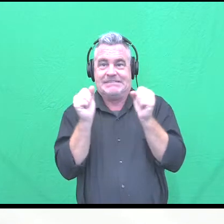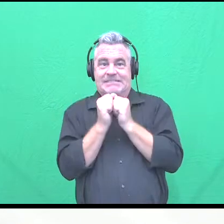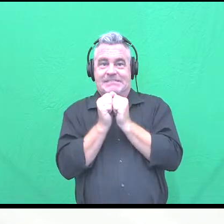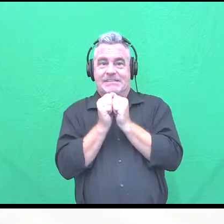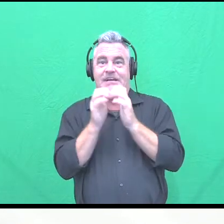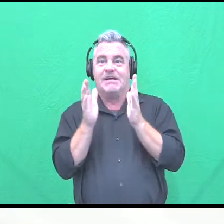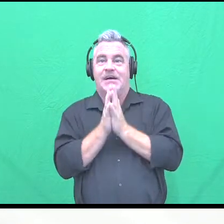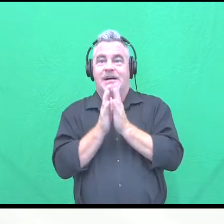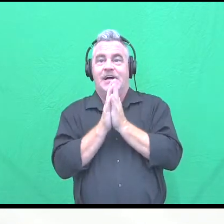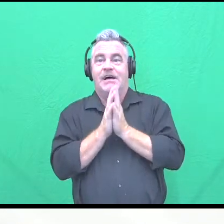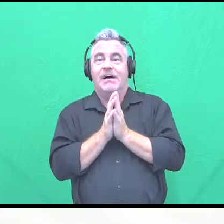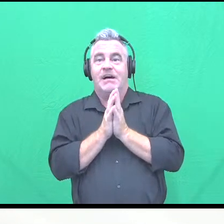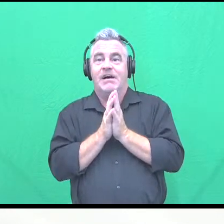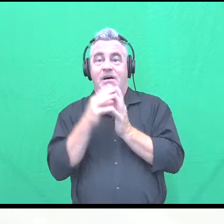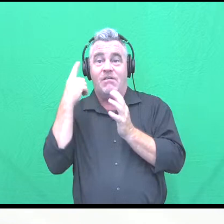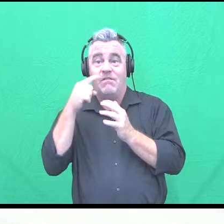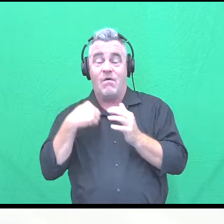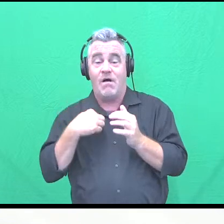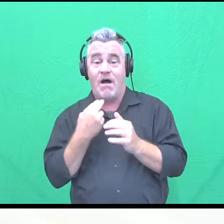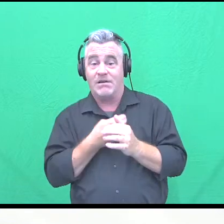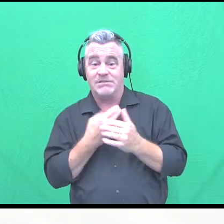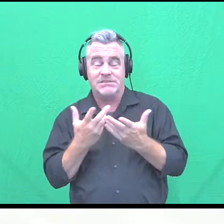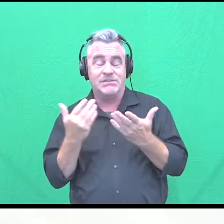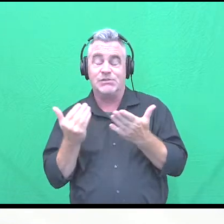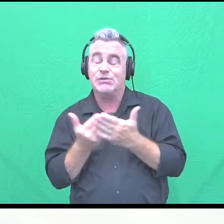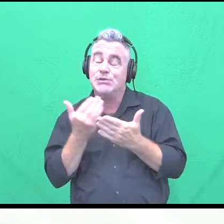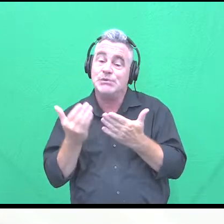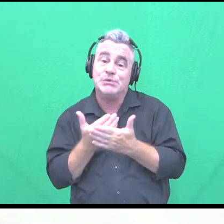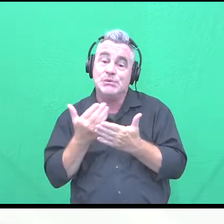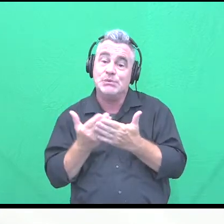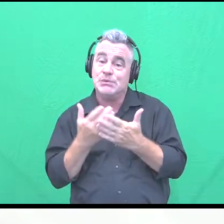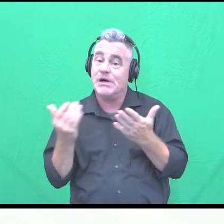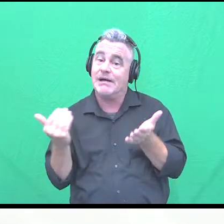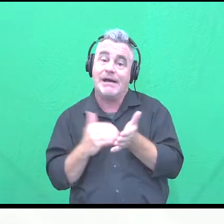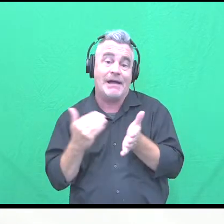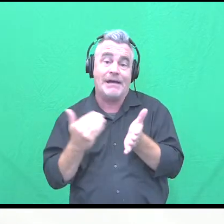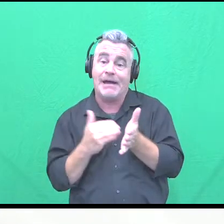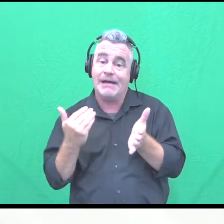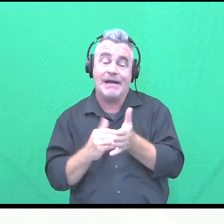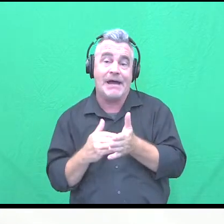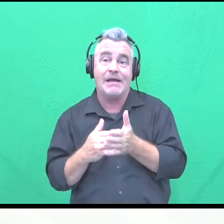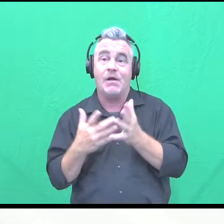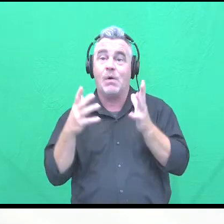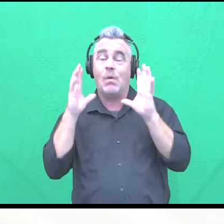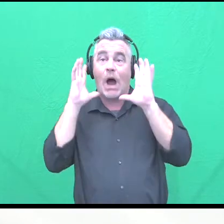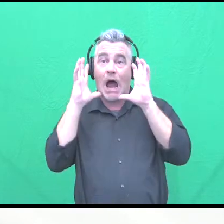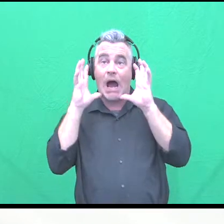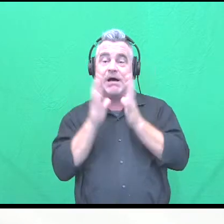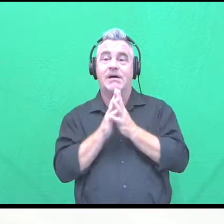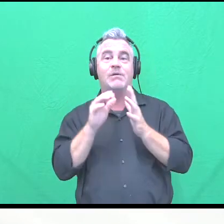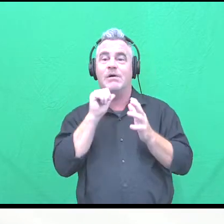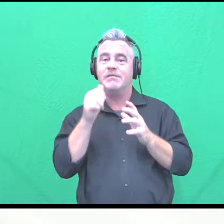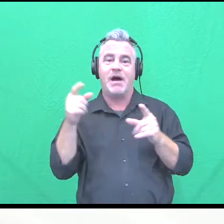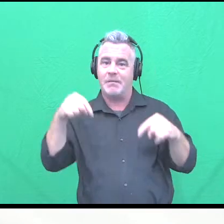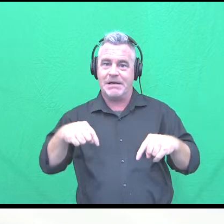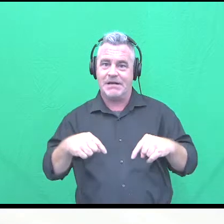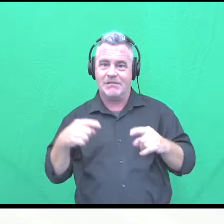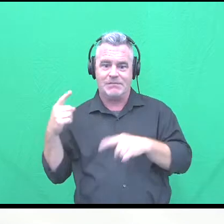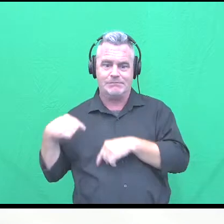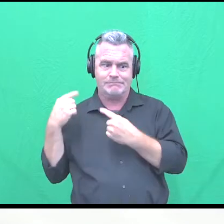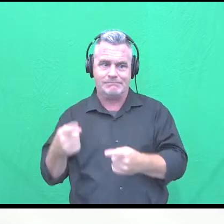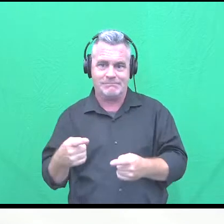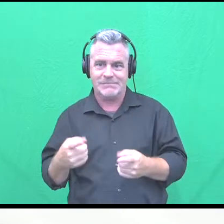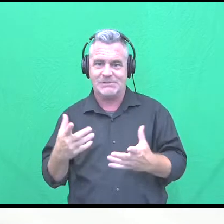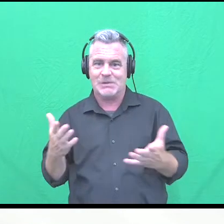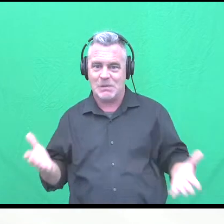of ways, for us, it's new all over again. We haven't been here in a while, and so I just want to encourage